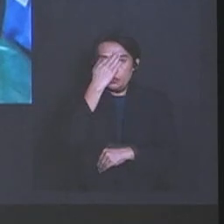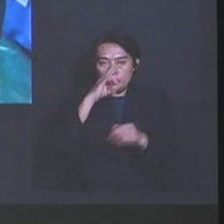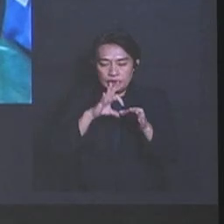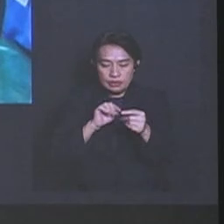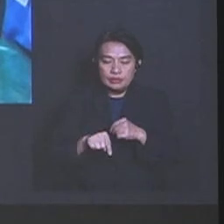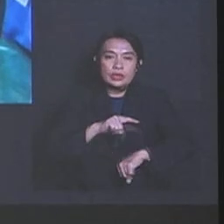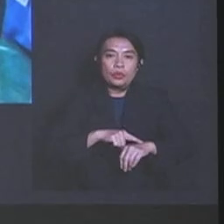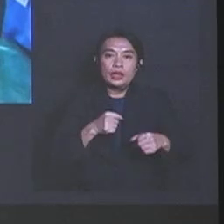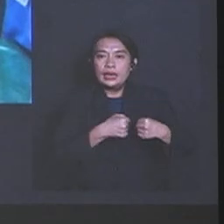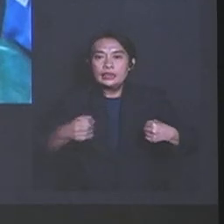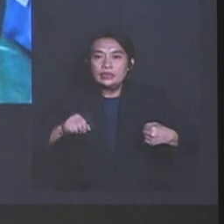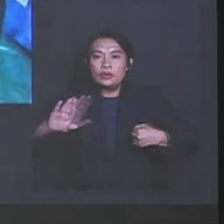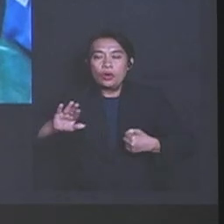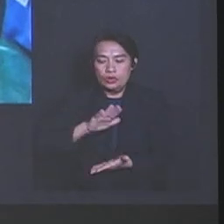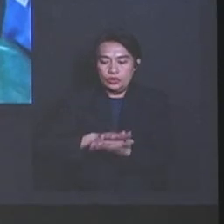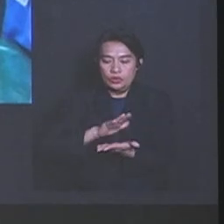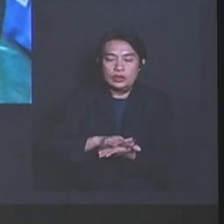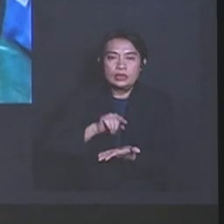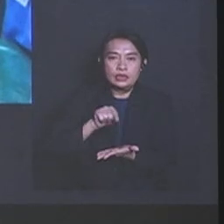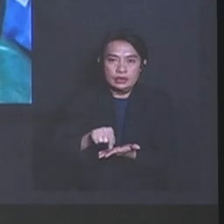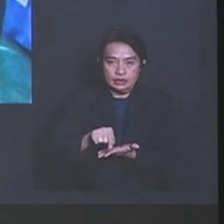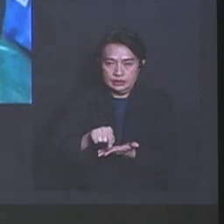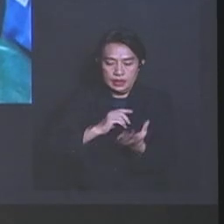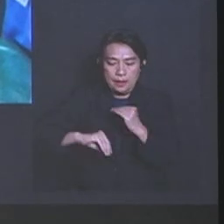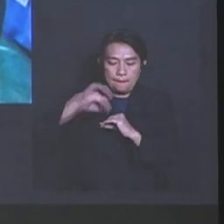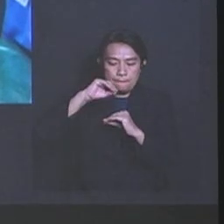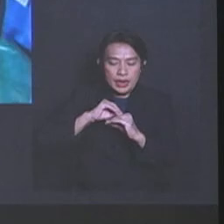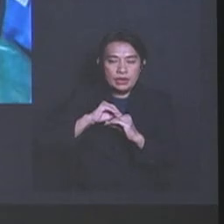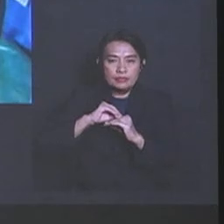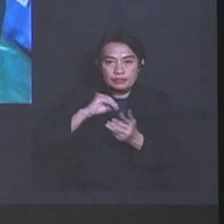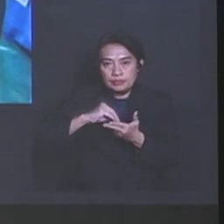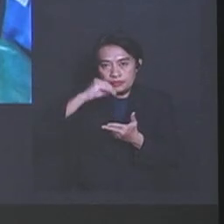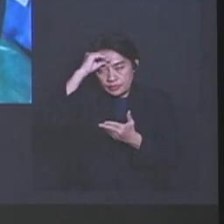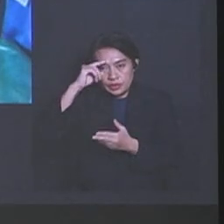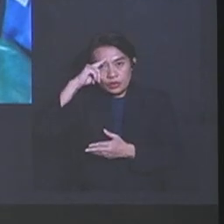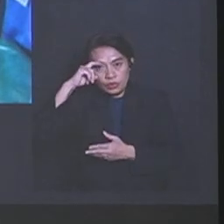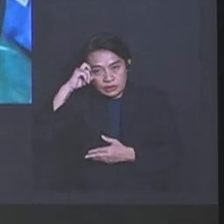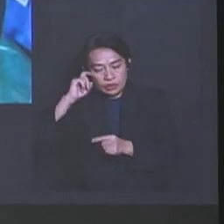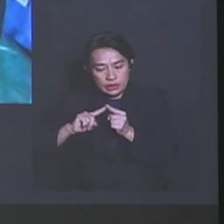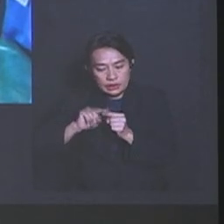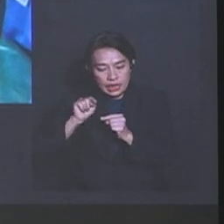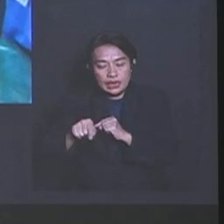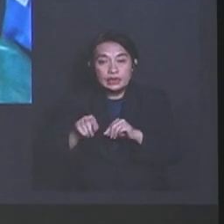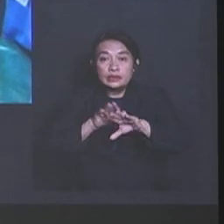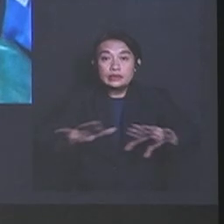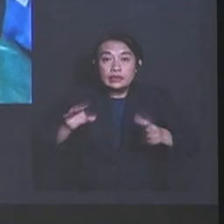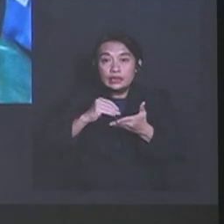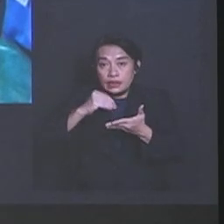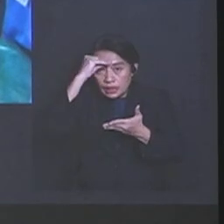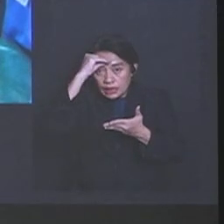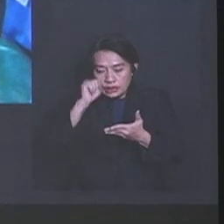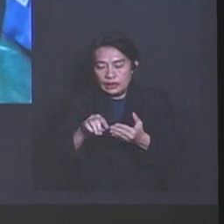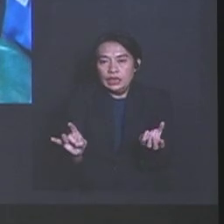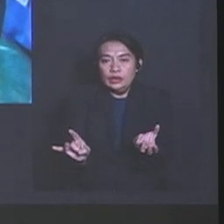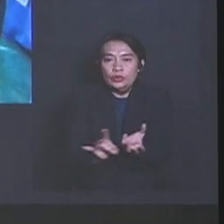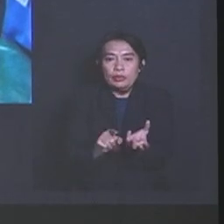like, on Saturday or after school to ensure that they have quality time in their life. We have a Saturday